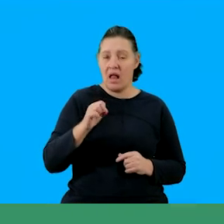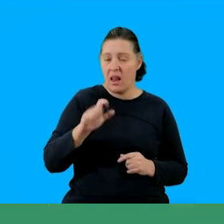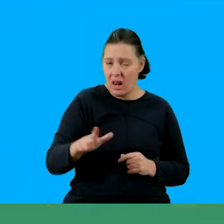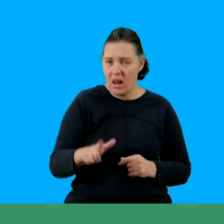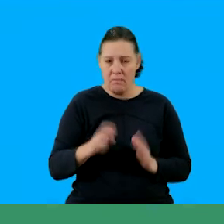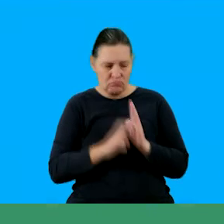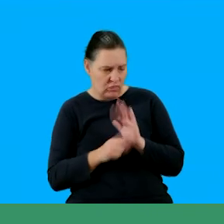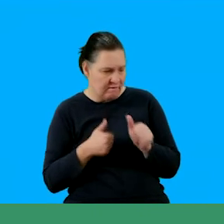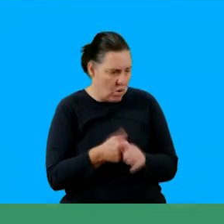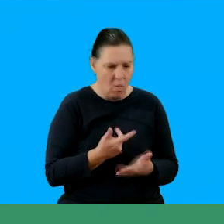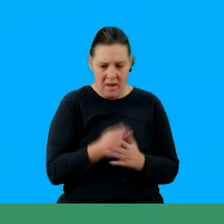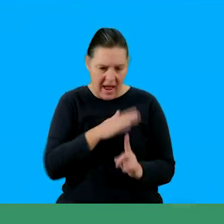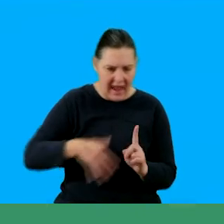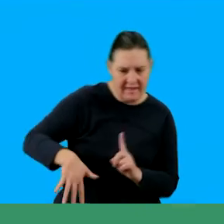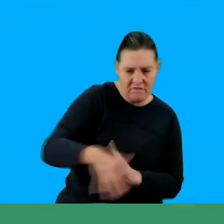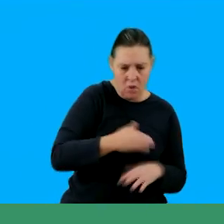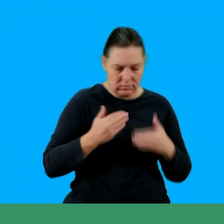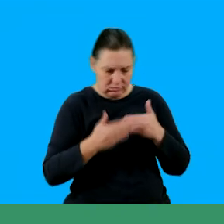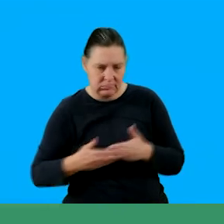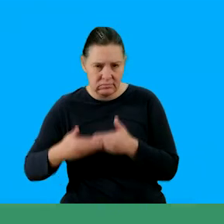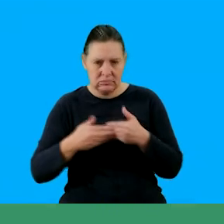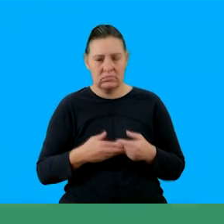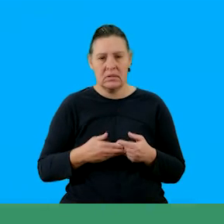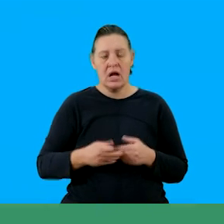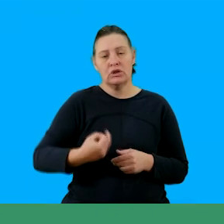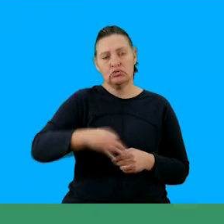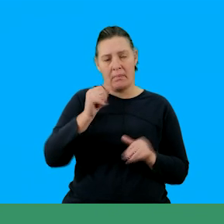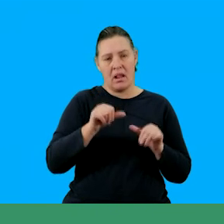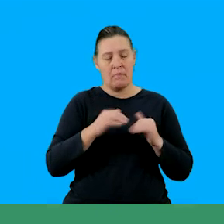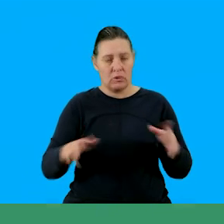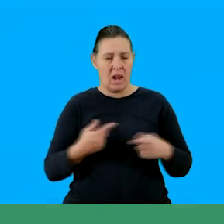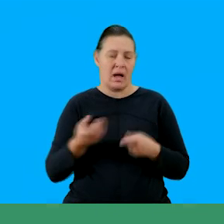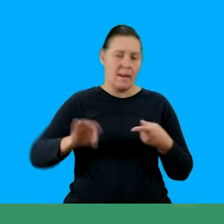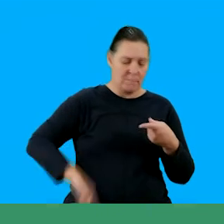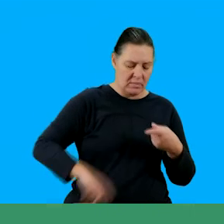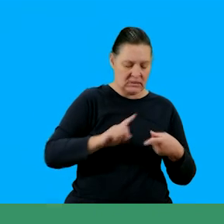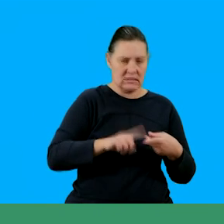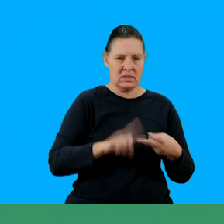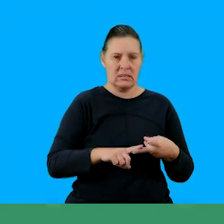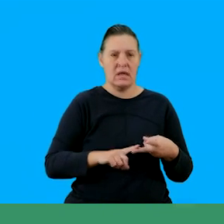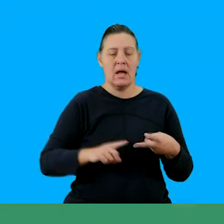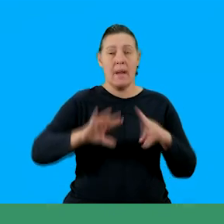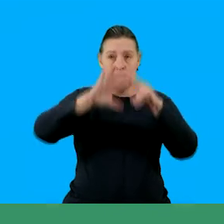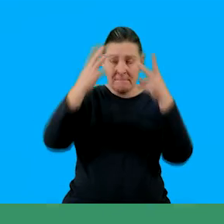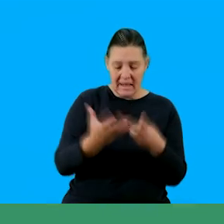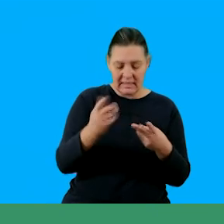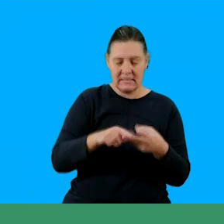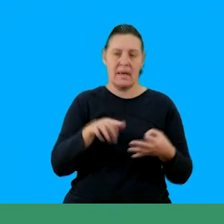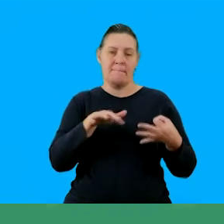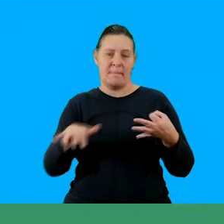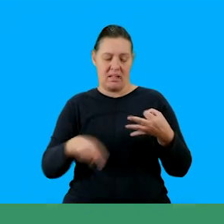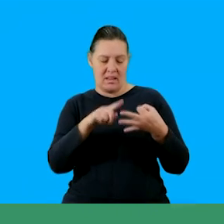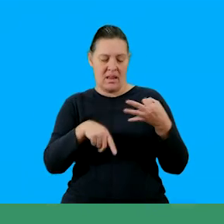taking care of the environment, considering the triple bottom line by managing profit, planet, and people.